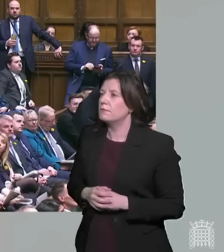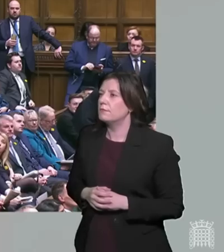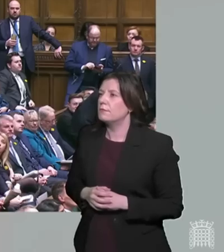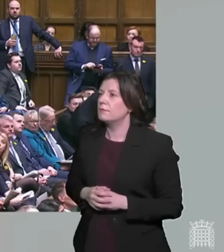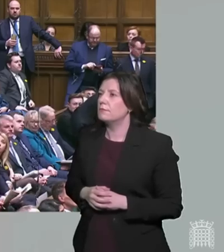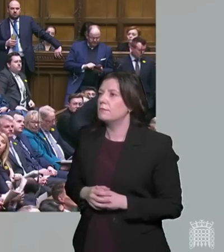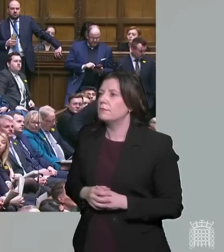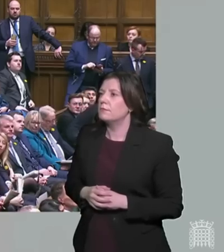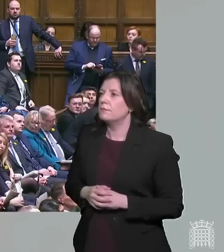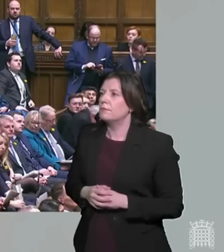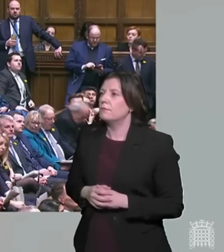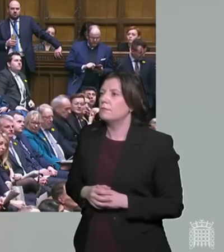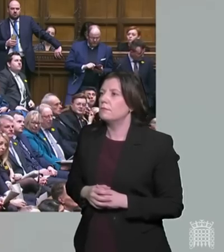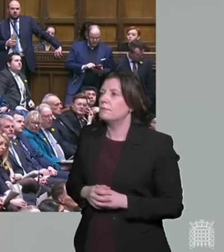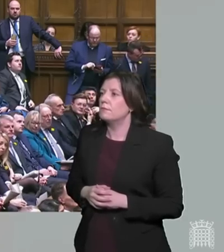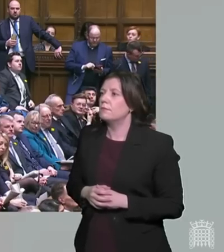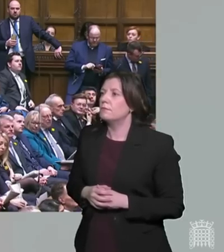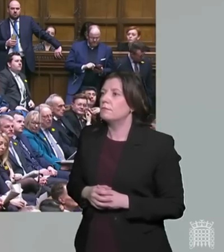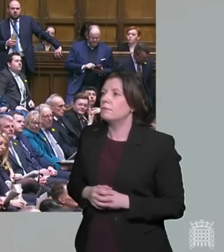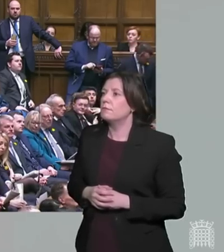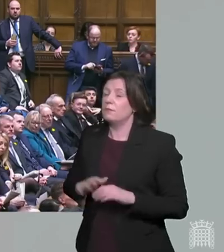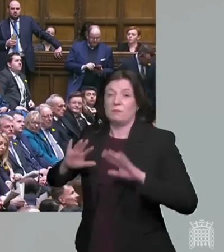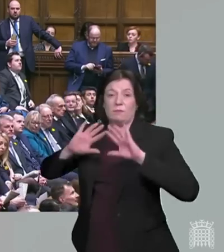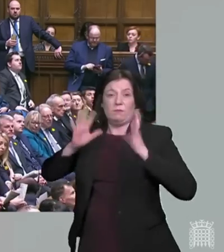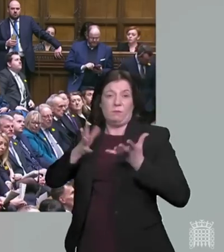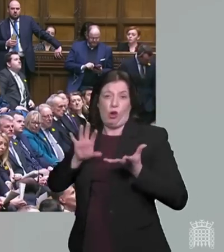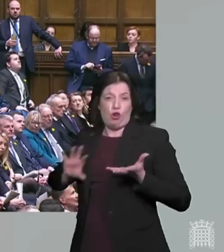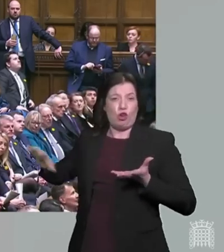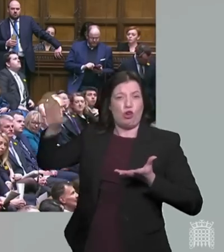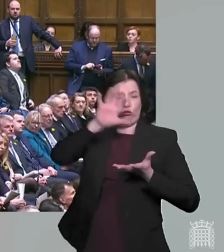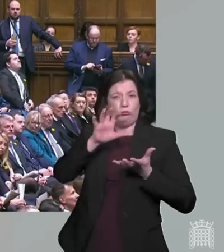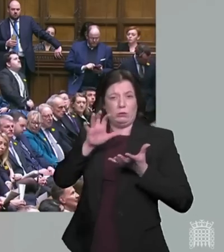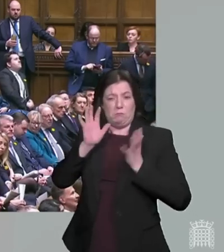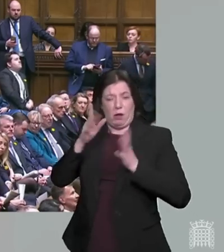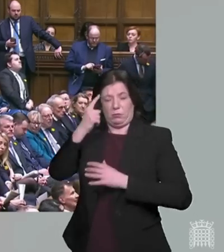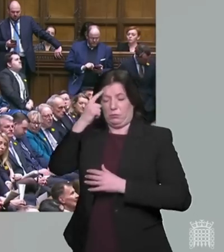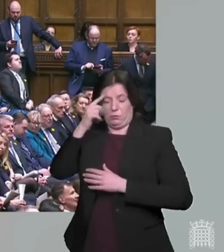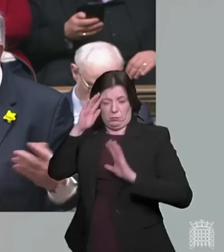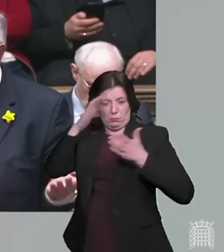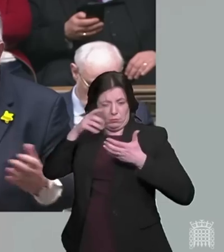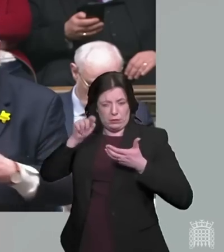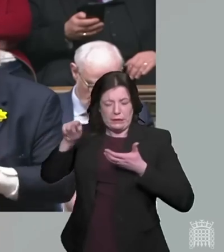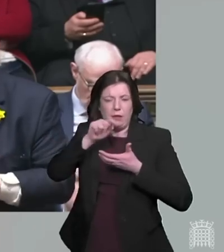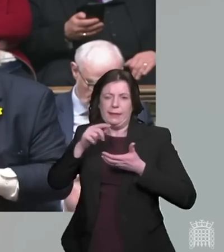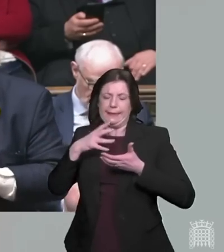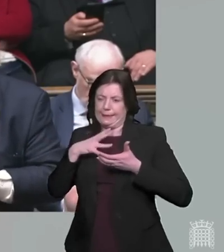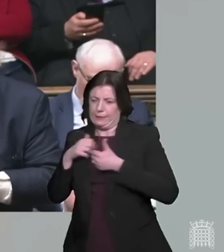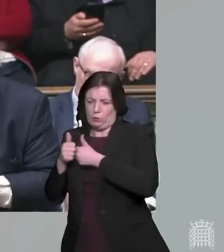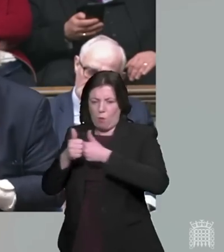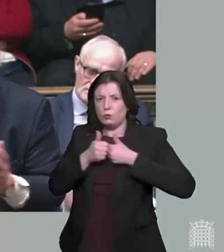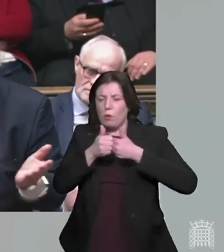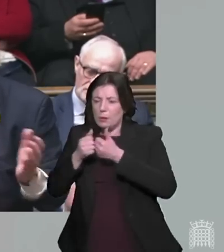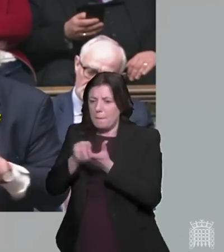times the free world must stand together? And with that in mind, would he also agree that strengthening our friendships and